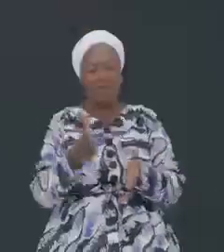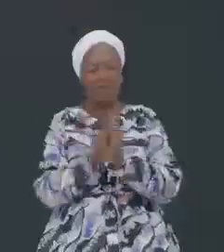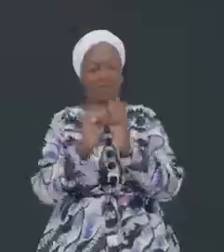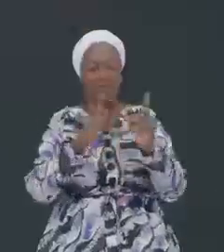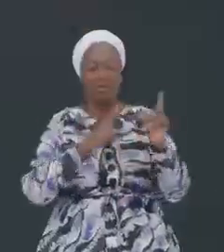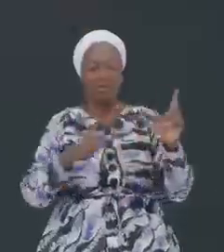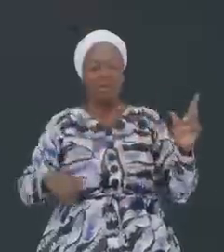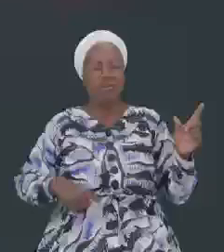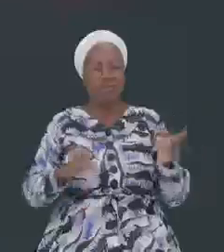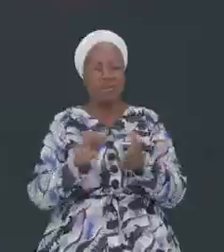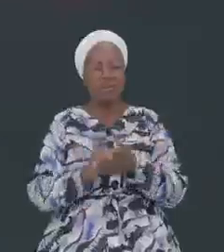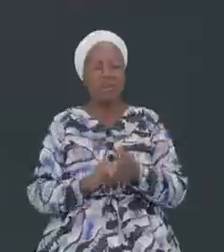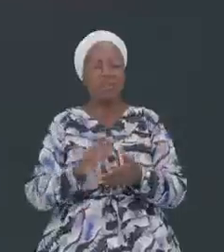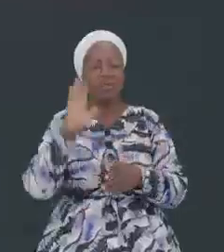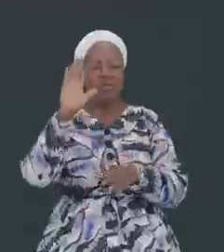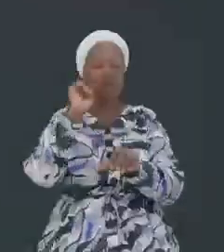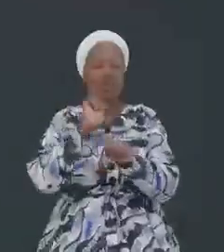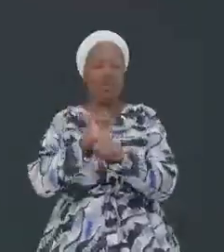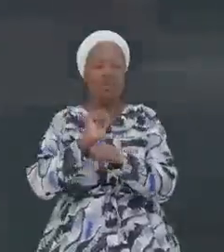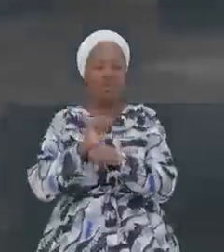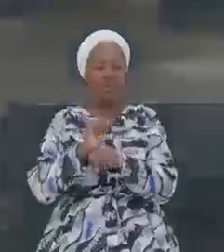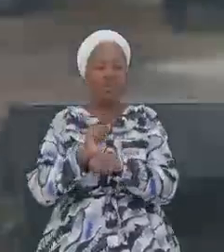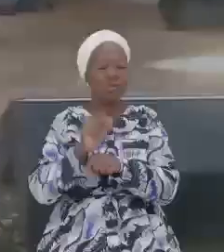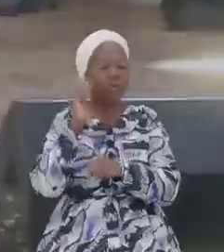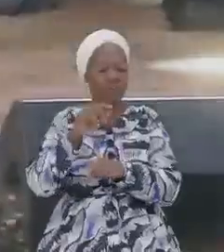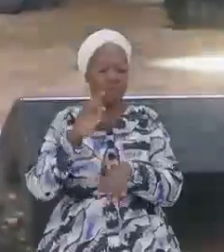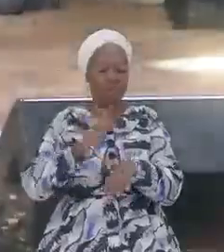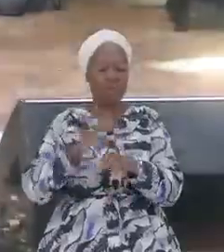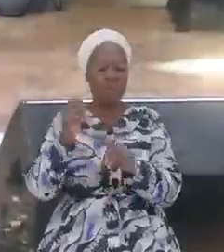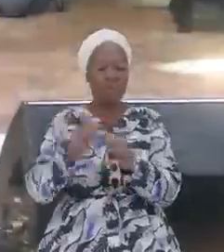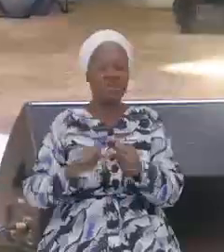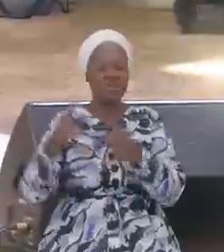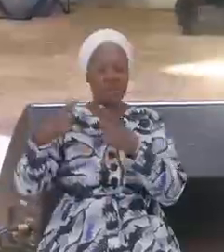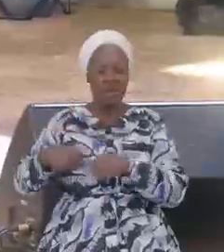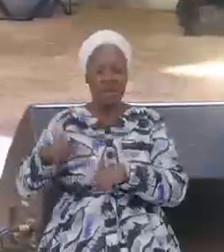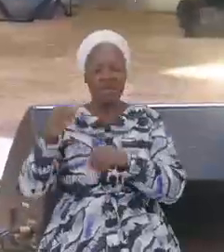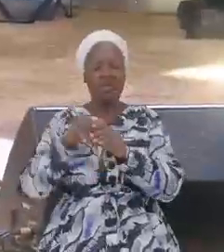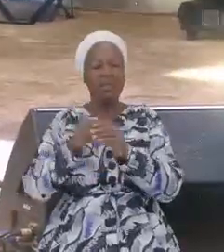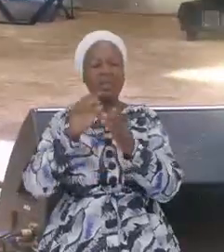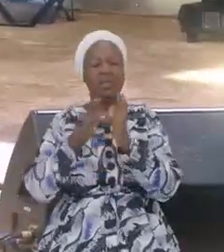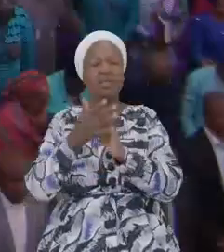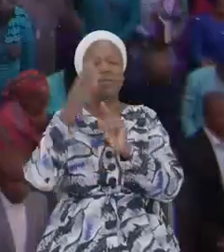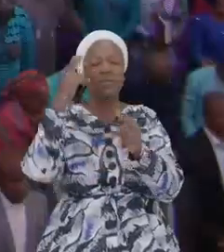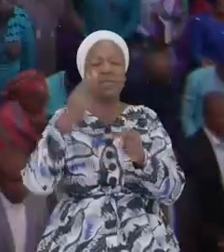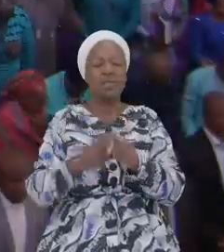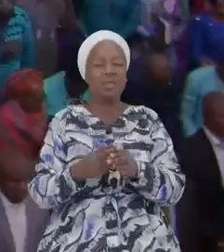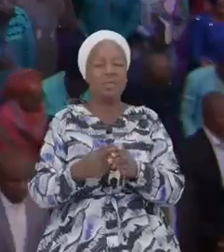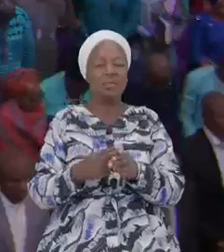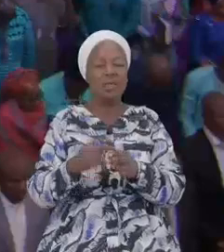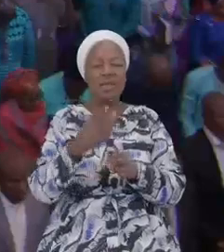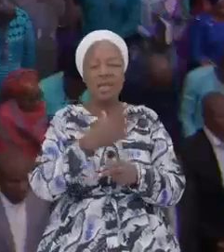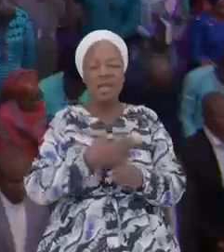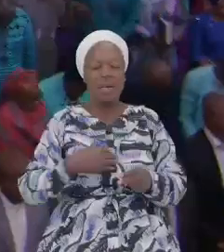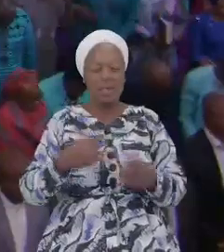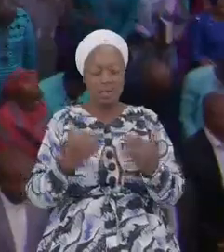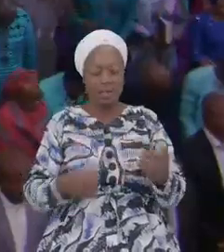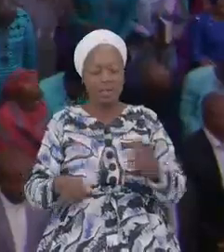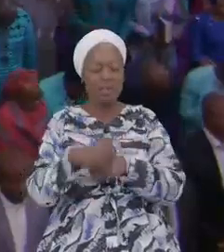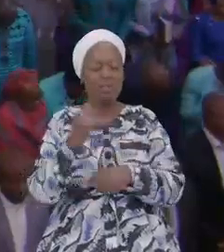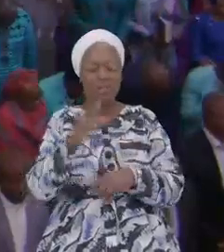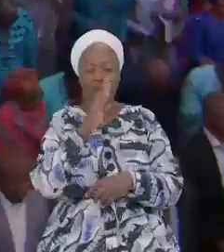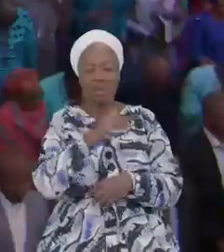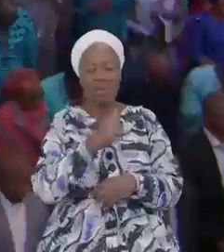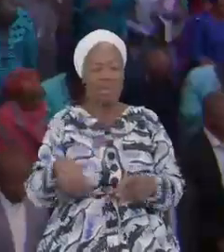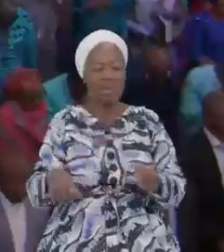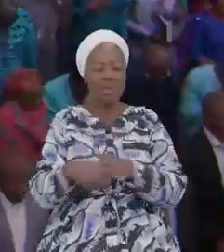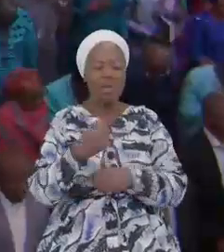Lord, that your word will reach every heart in Jesus' name. And today will be a day of